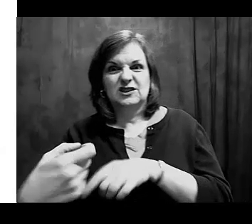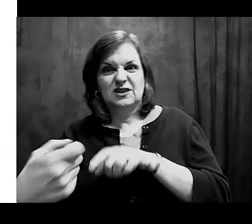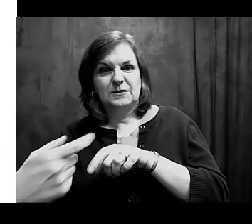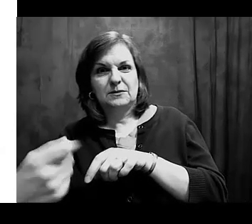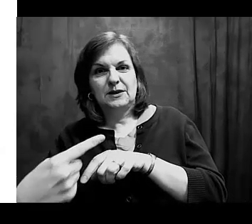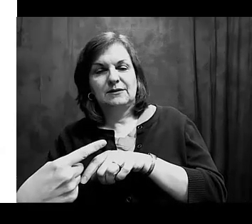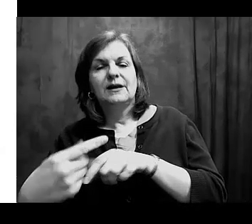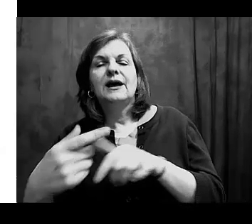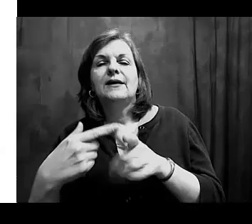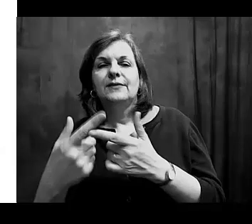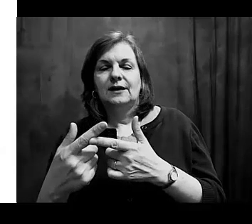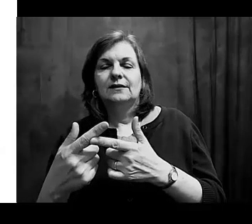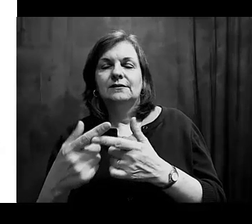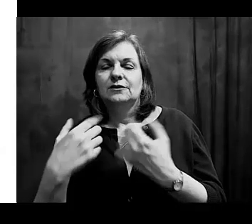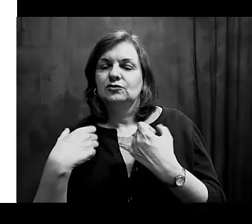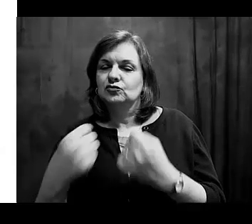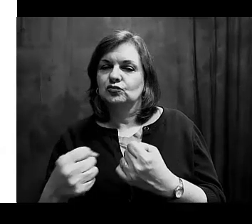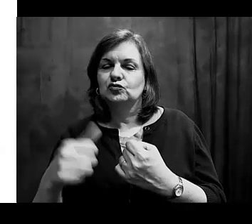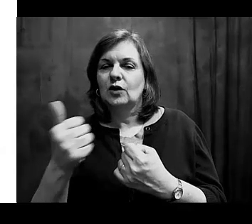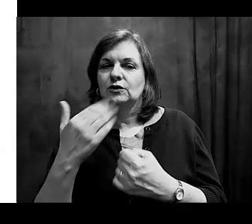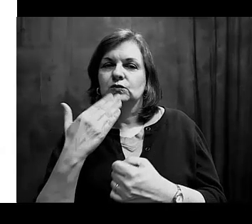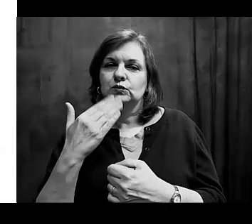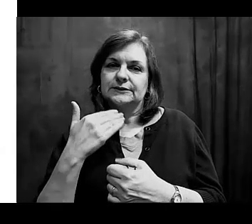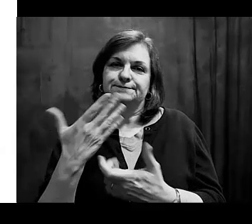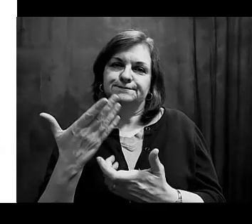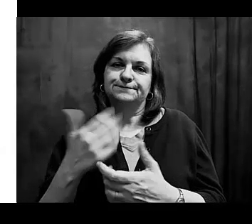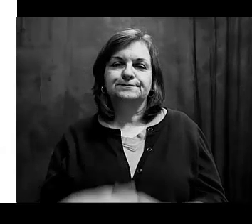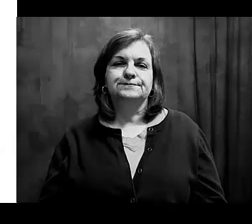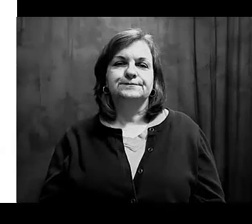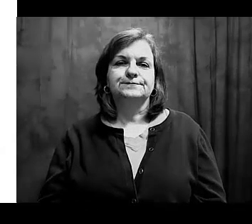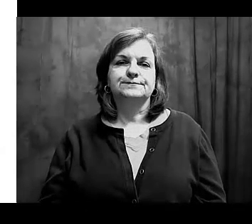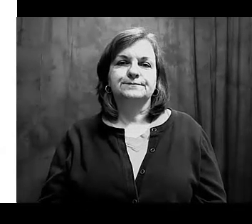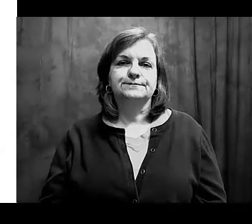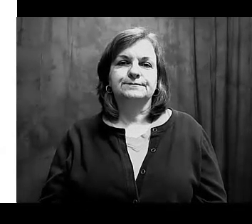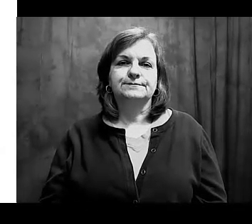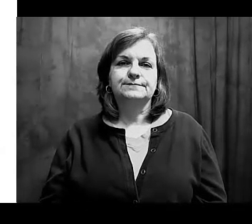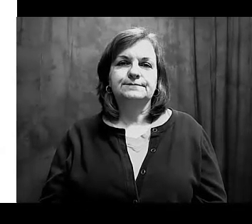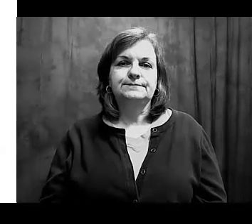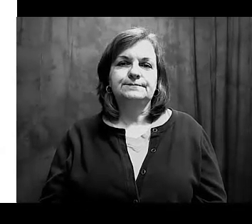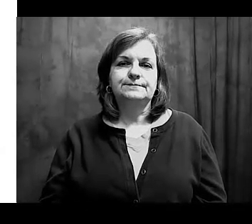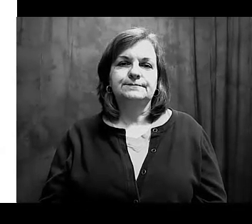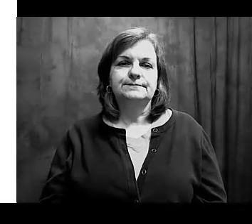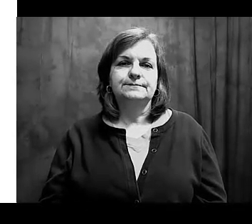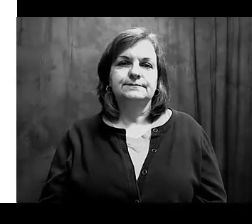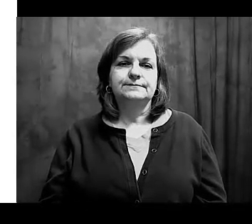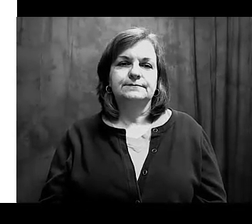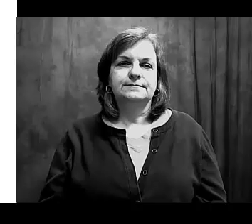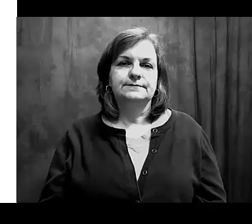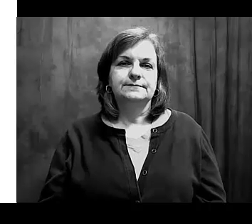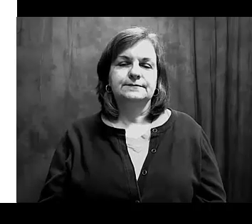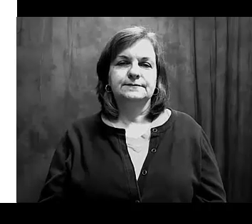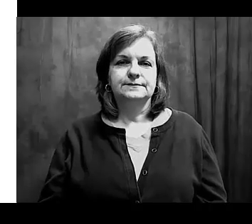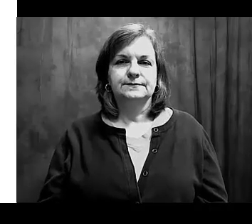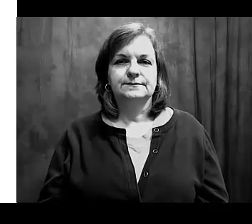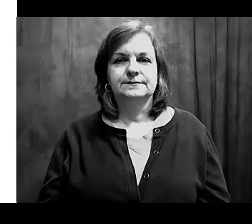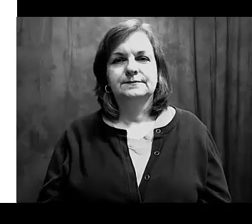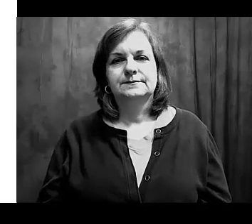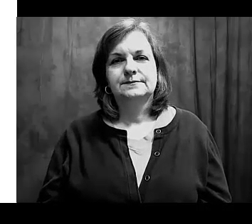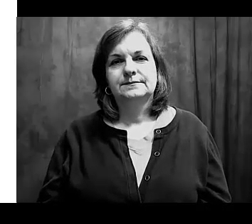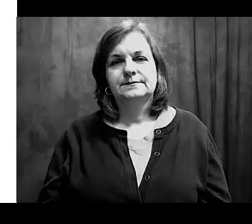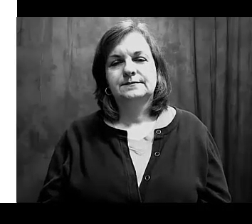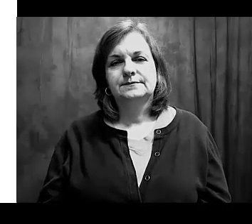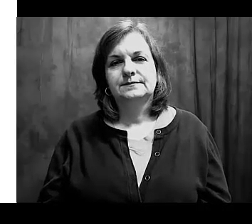really sweet or just a little sweet, how does your brain know that? Remember This is all based